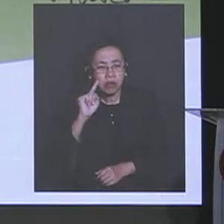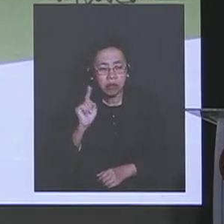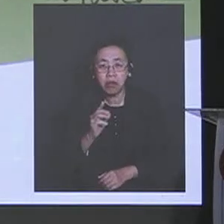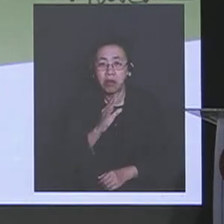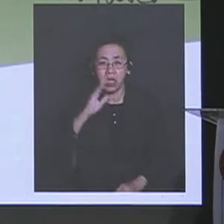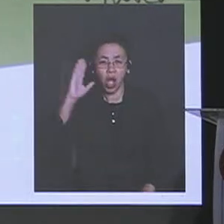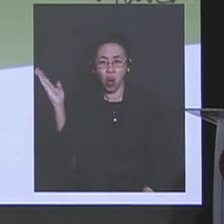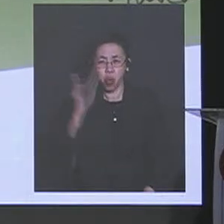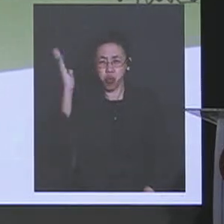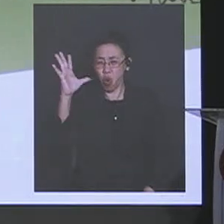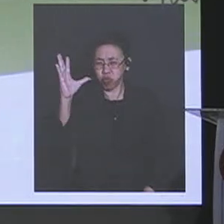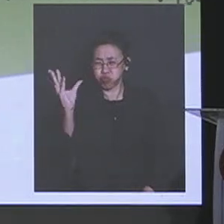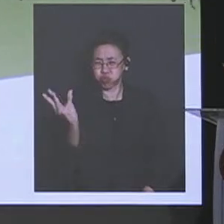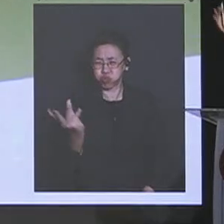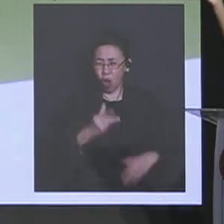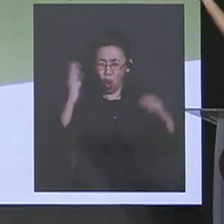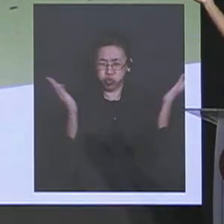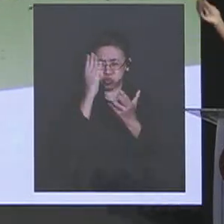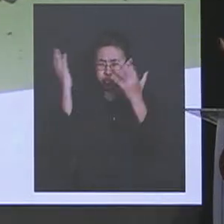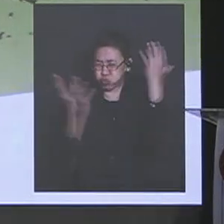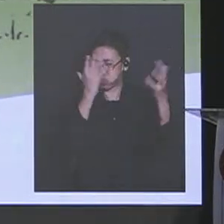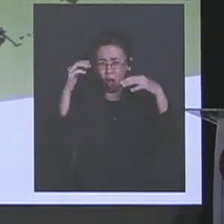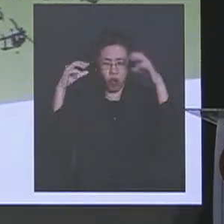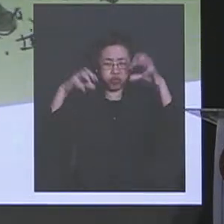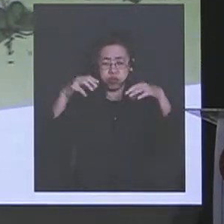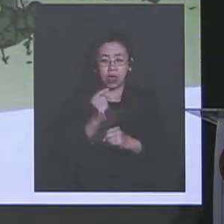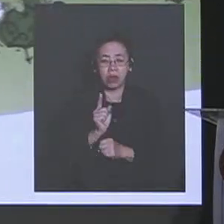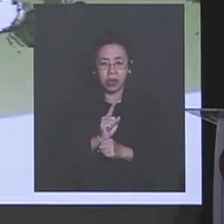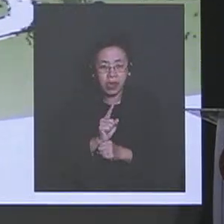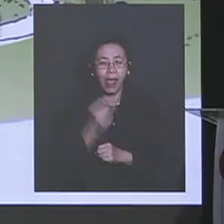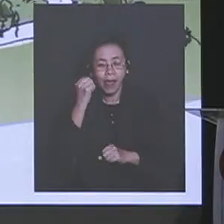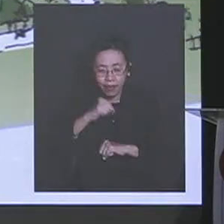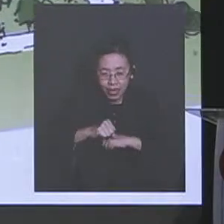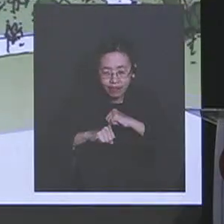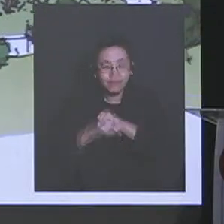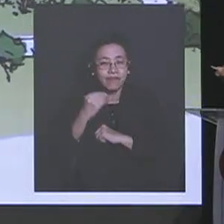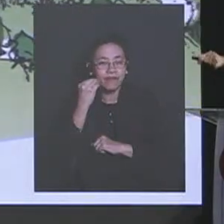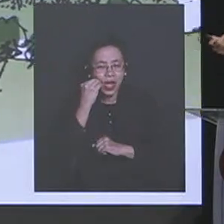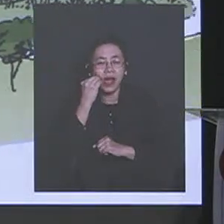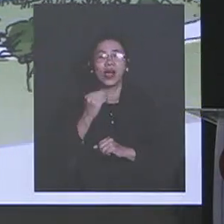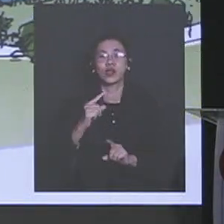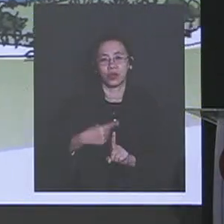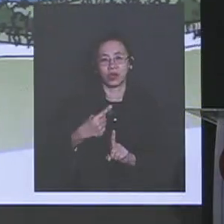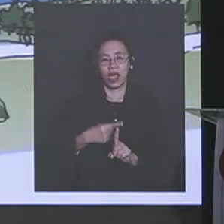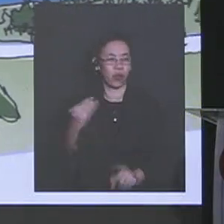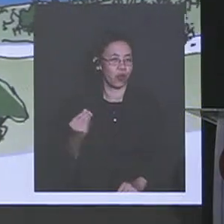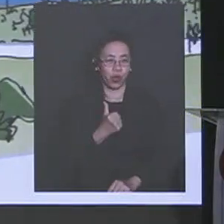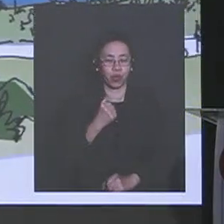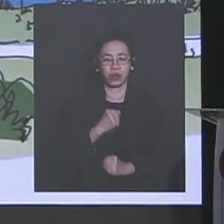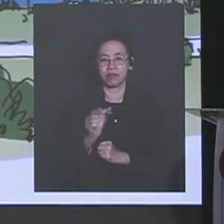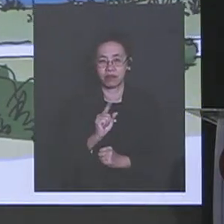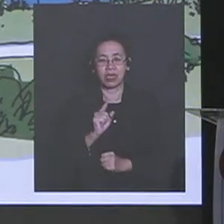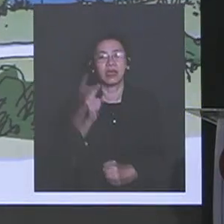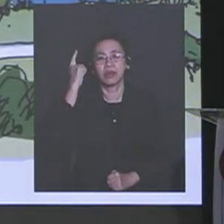to house people quickly. And then thinking long-term, thinking about what should that waterfront look like? How do we let water actually come in a way that